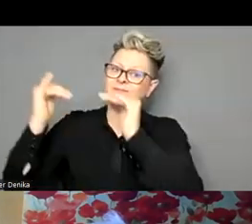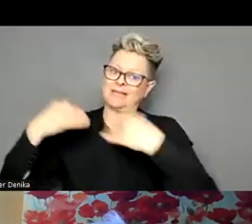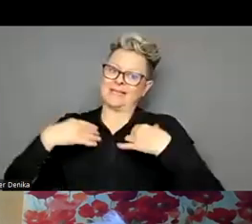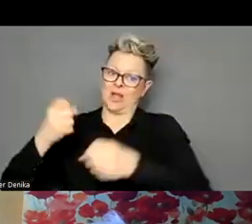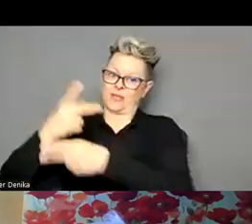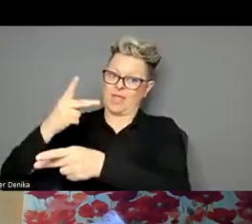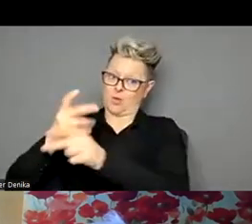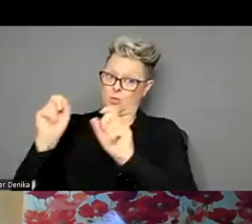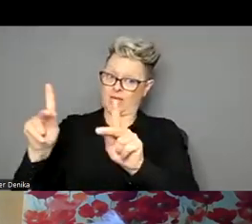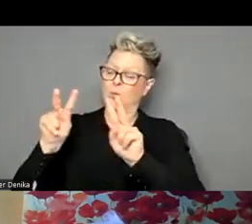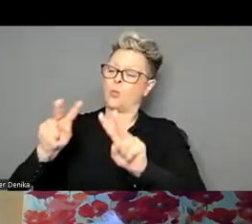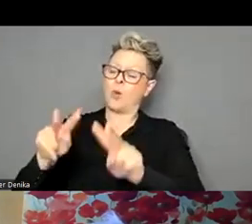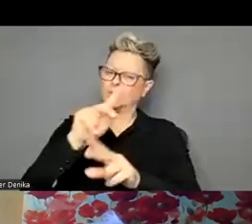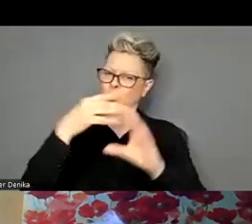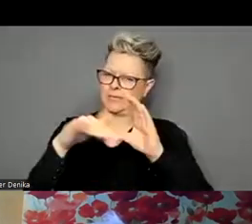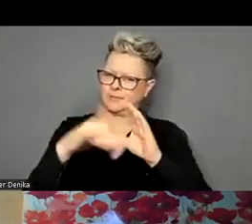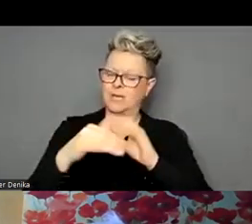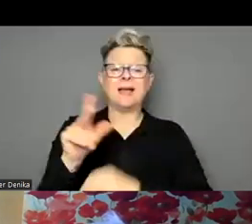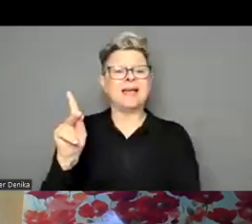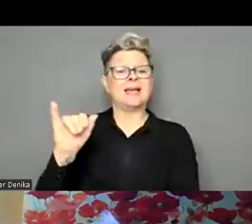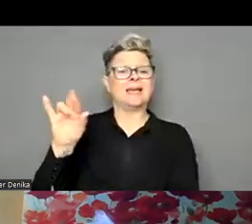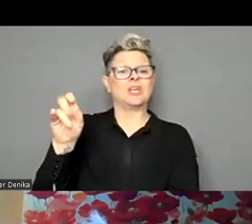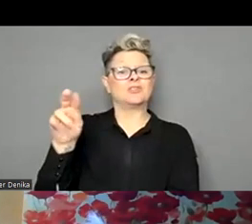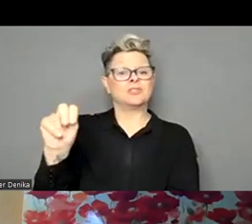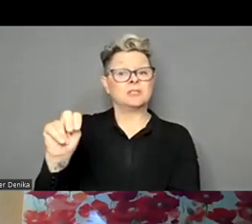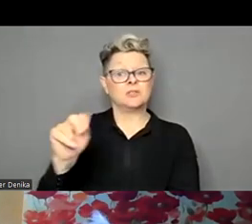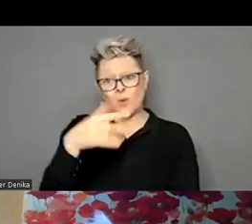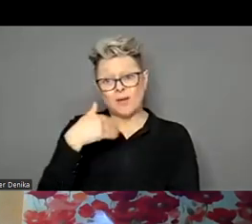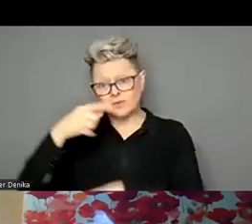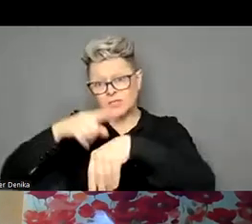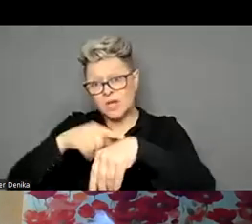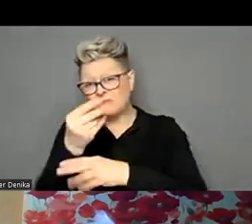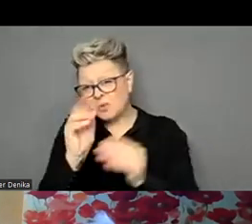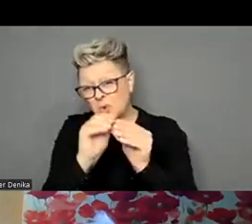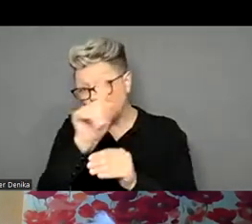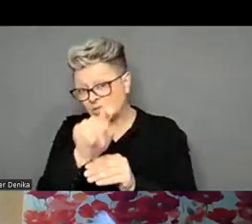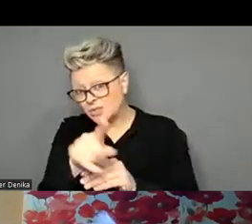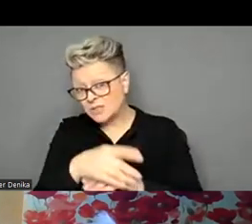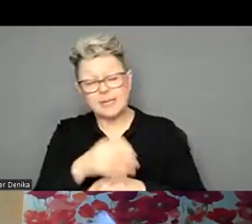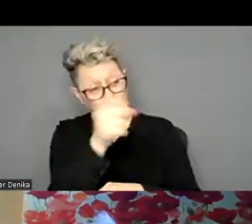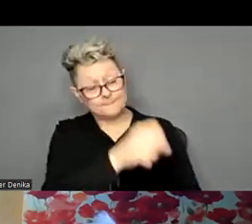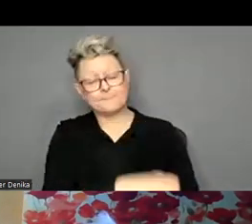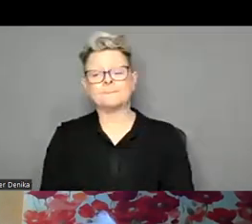to your email. Kirsten, a couple more questions. Do you have time? Yeah. Cool.